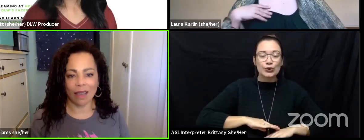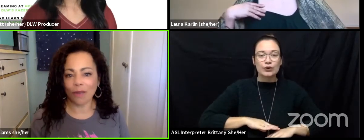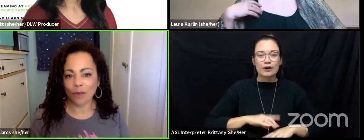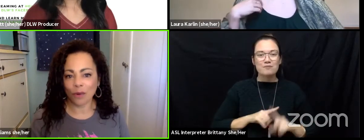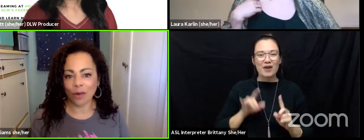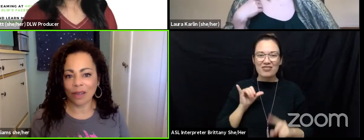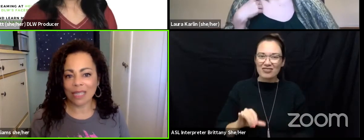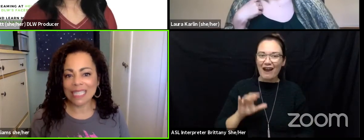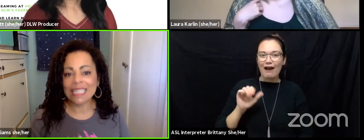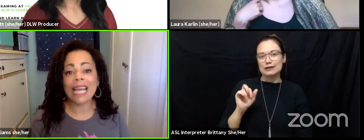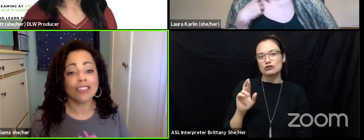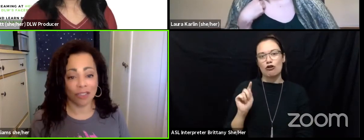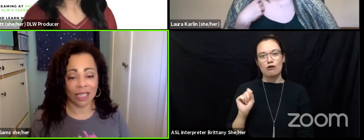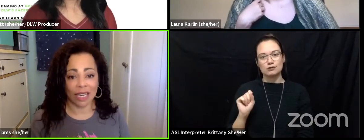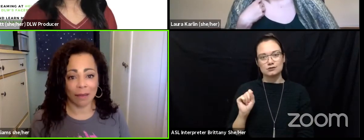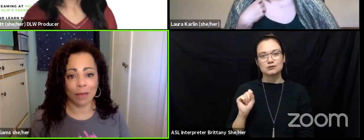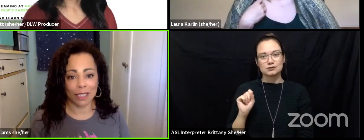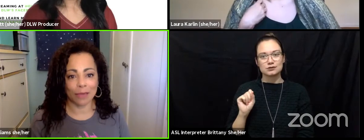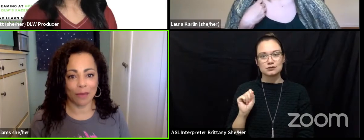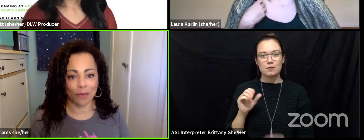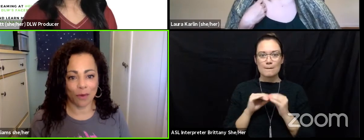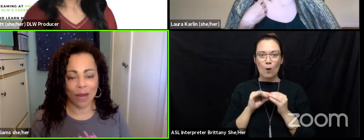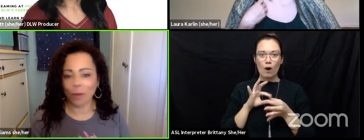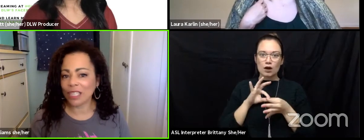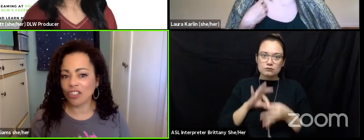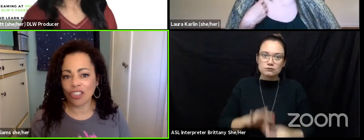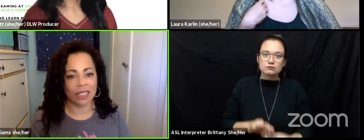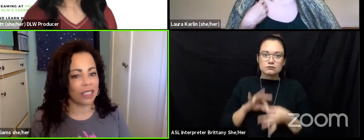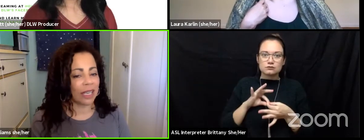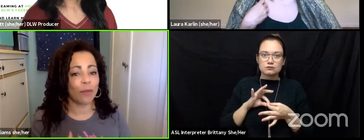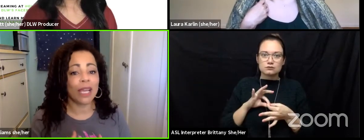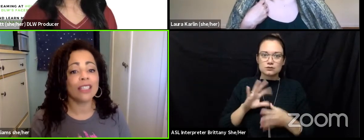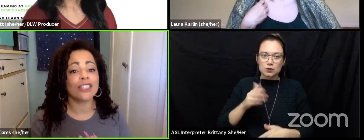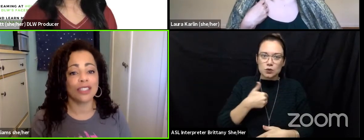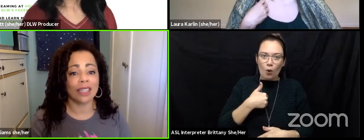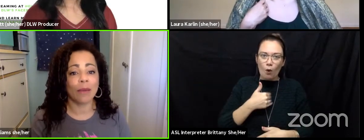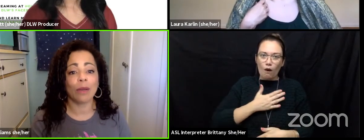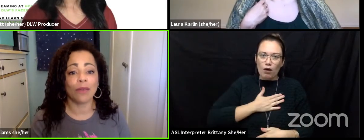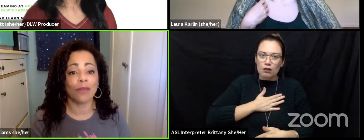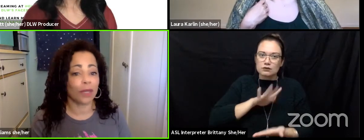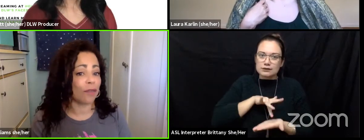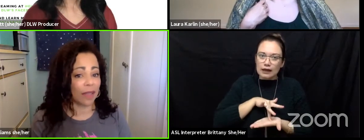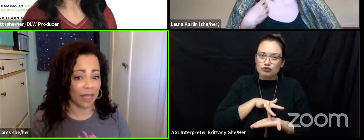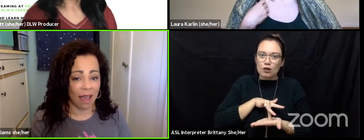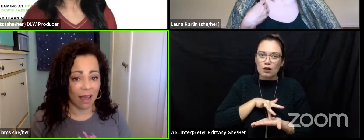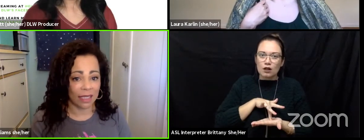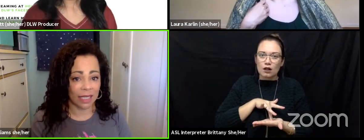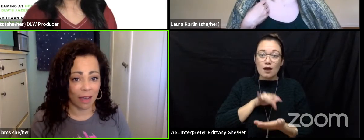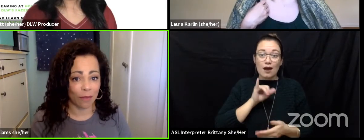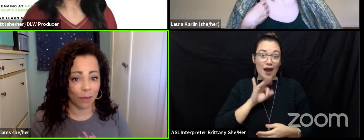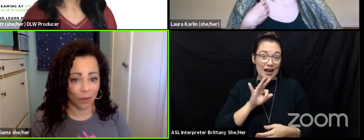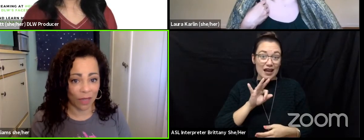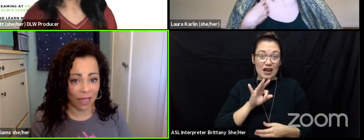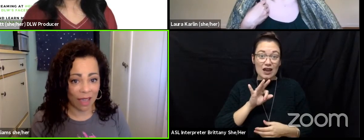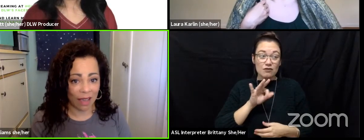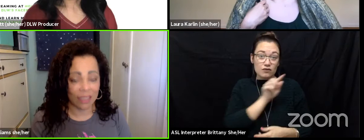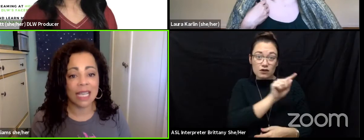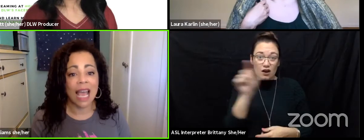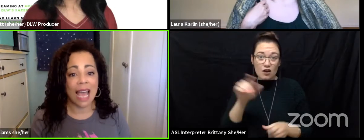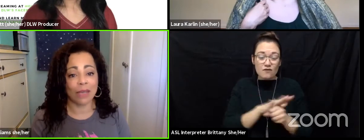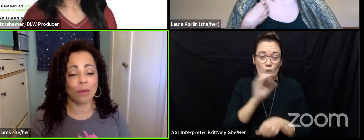arts are for, centrally must be for. And we just, if we understood that, we would fully fund the arts, the government would